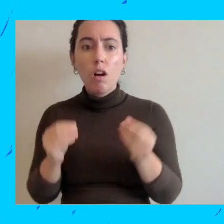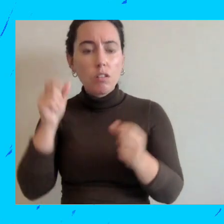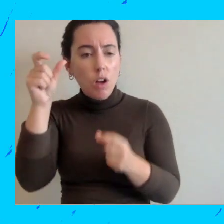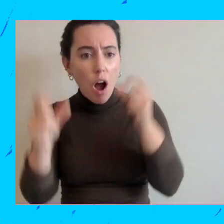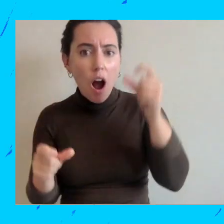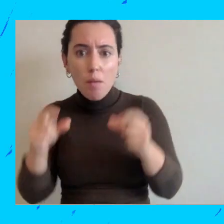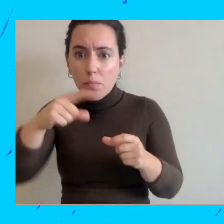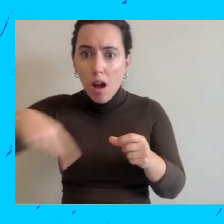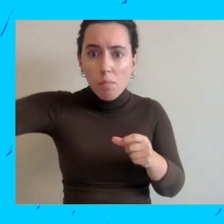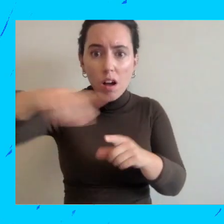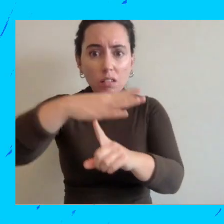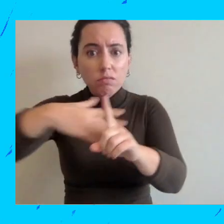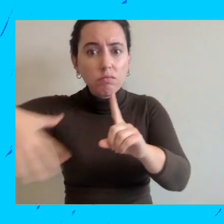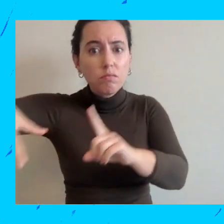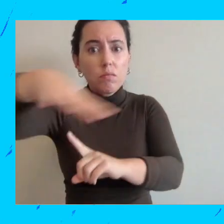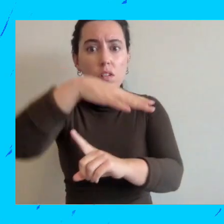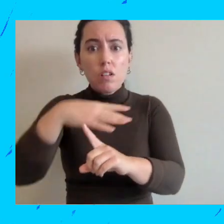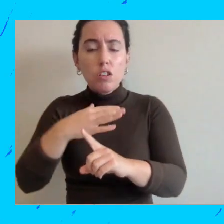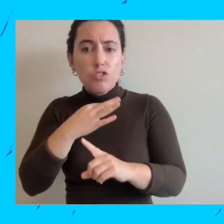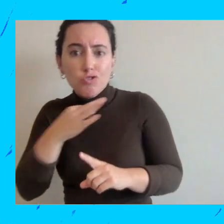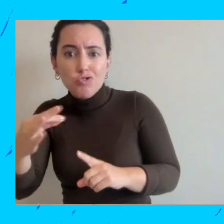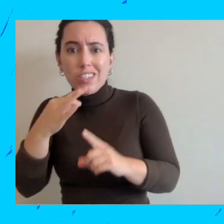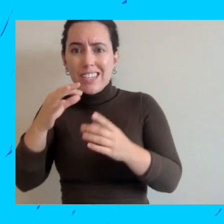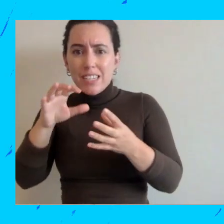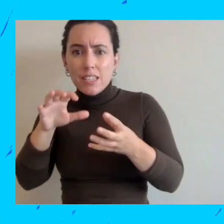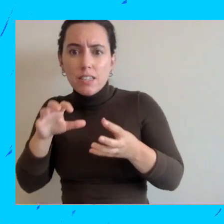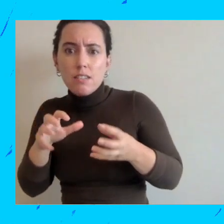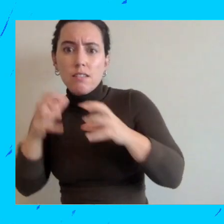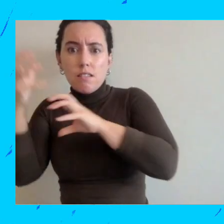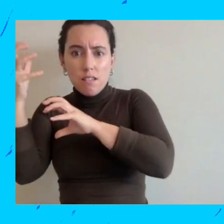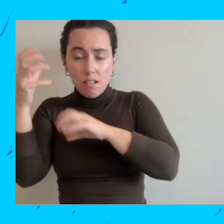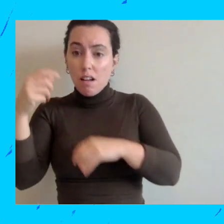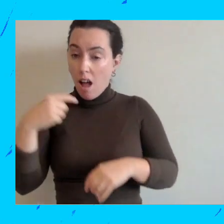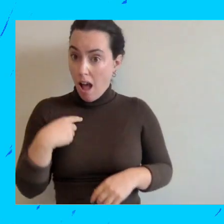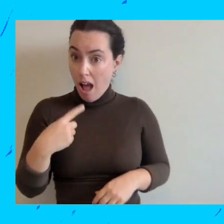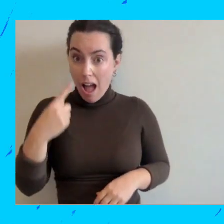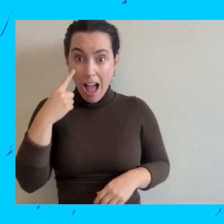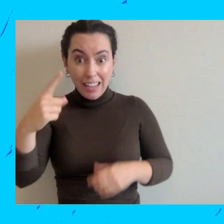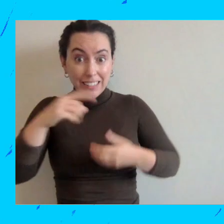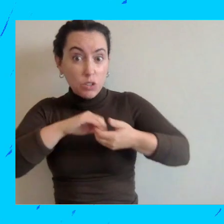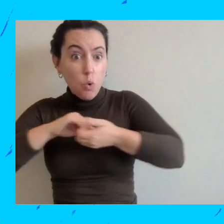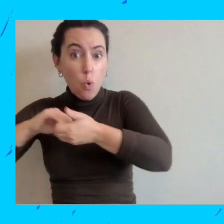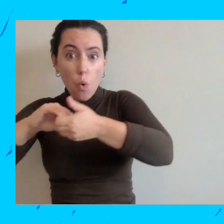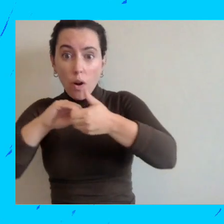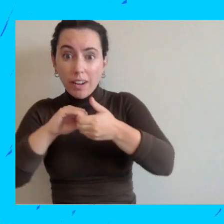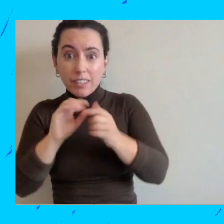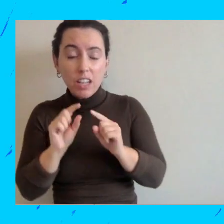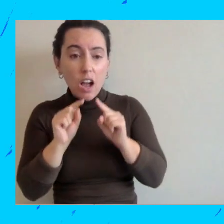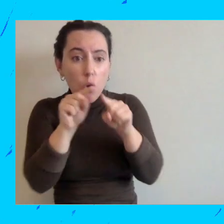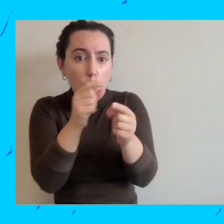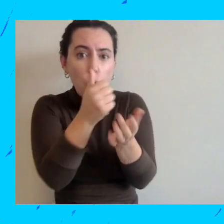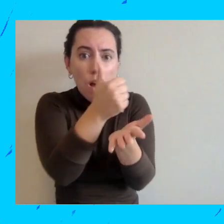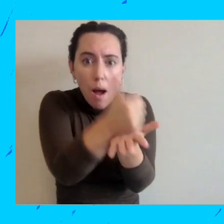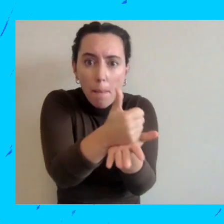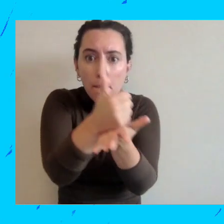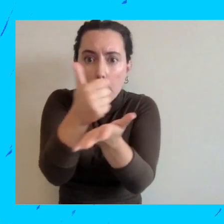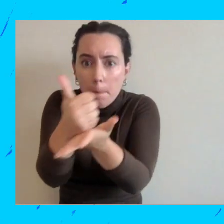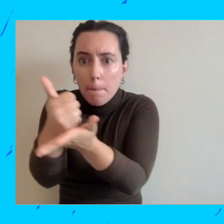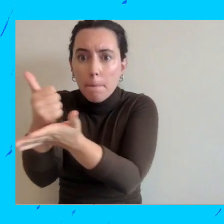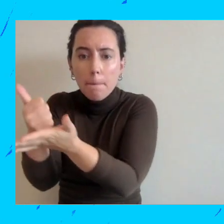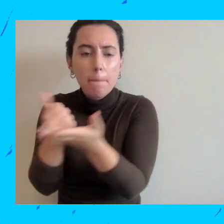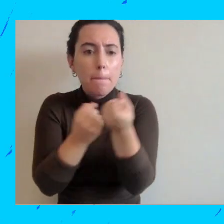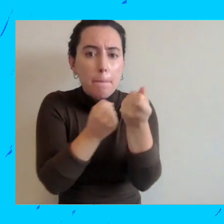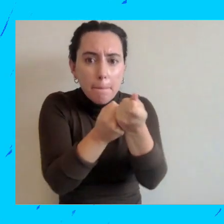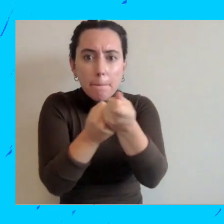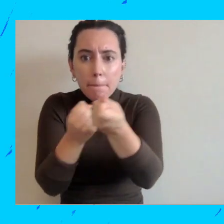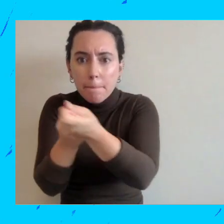also encouraging that so many organizations are uniting to support young people in times of crisis. Great stuff. Yeah, great